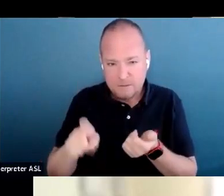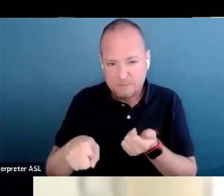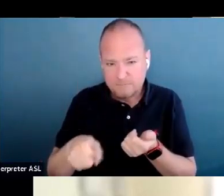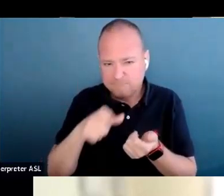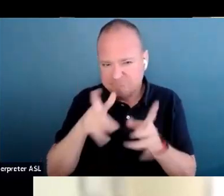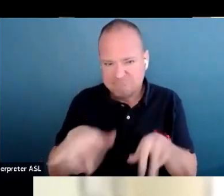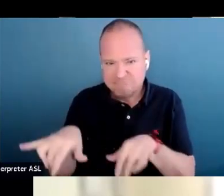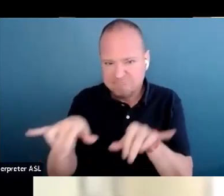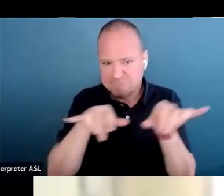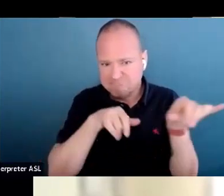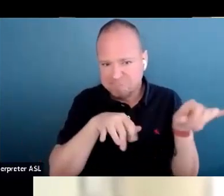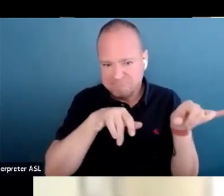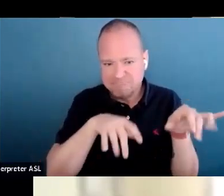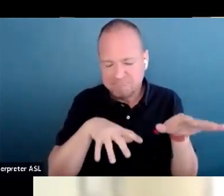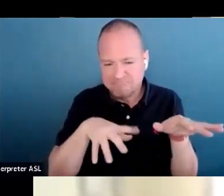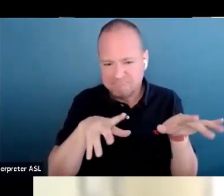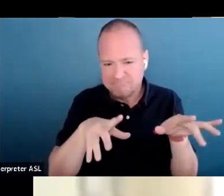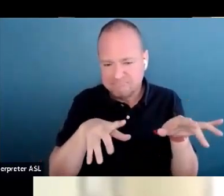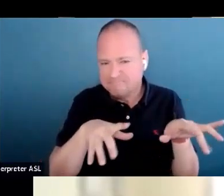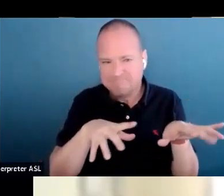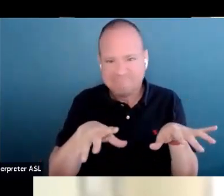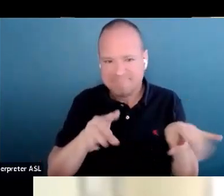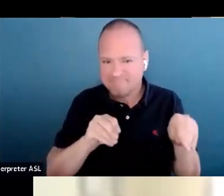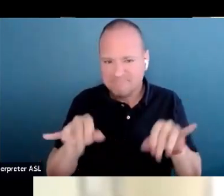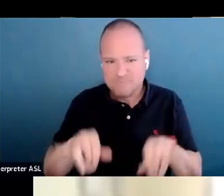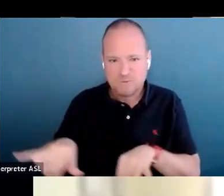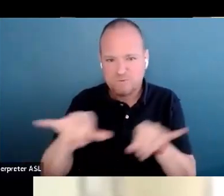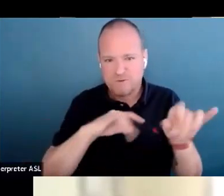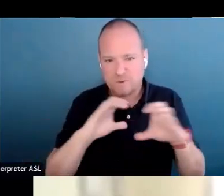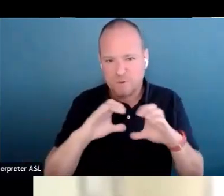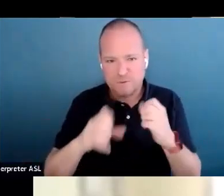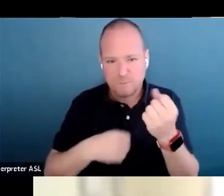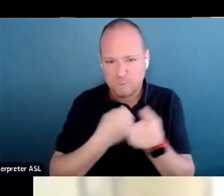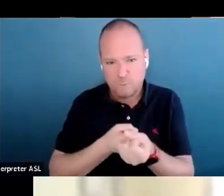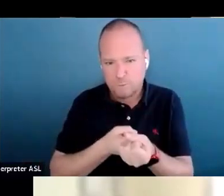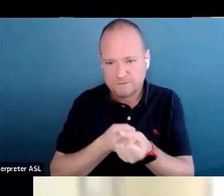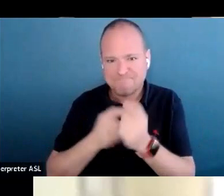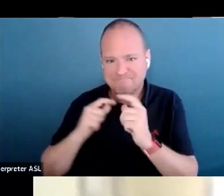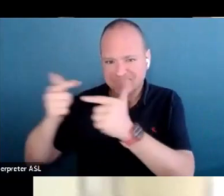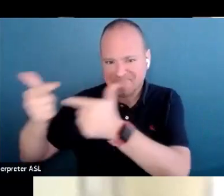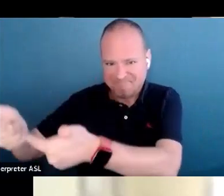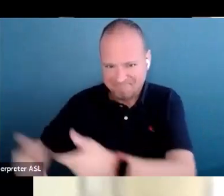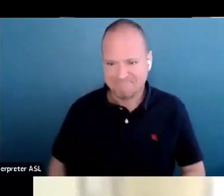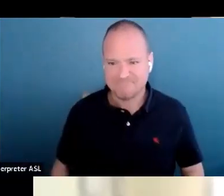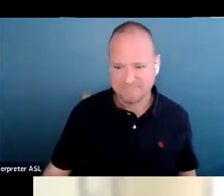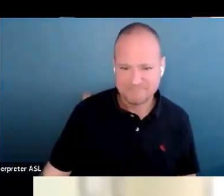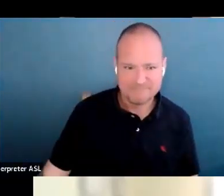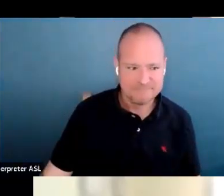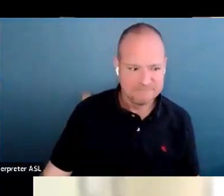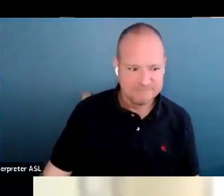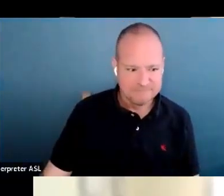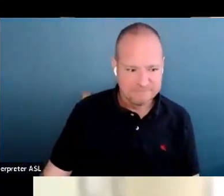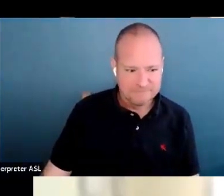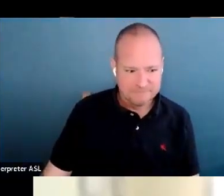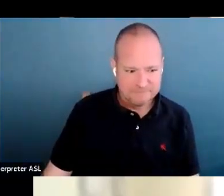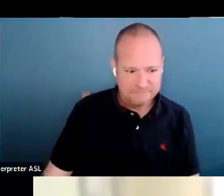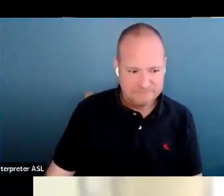universal, there aren't universal communication supports really in either of the other categories as well.